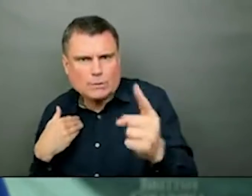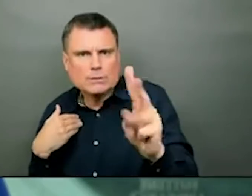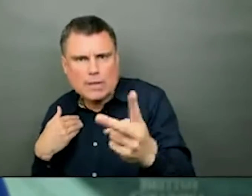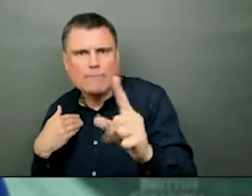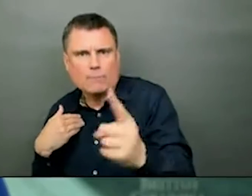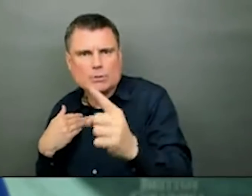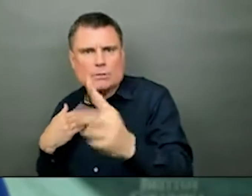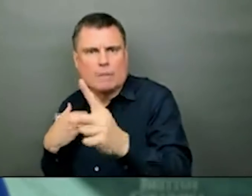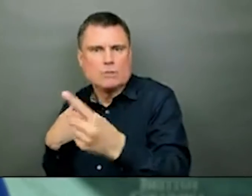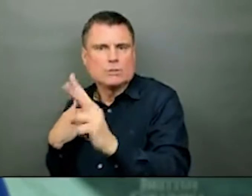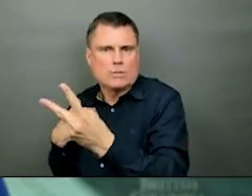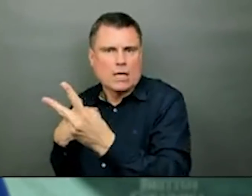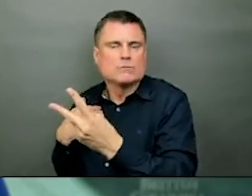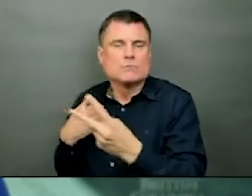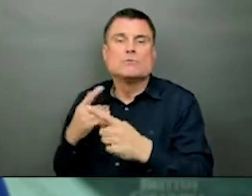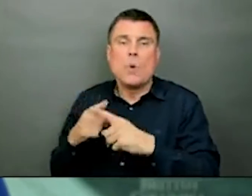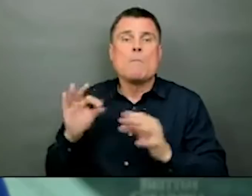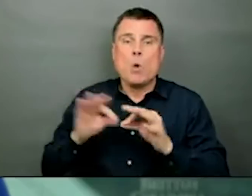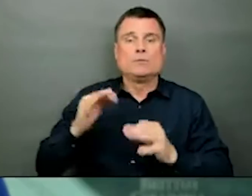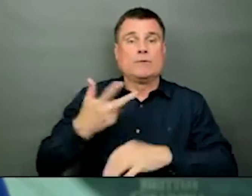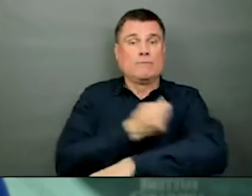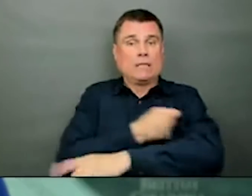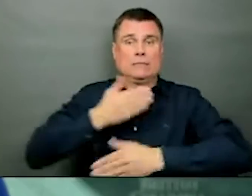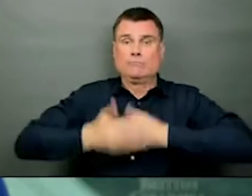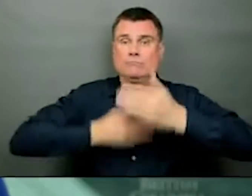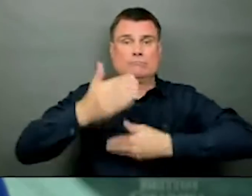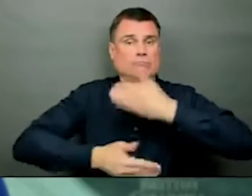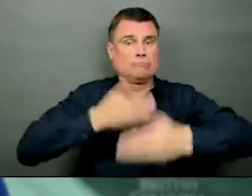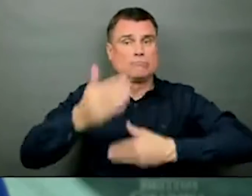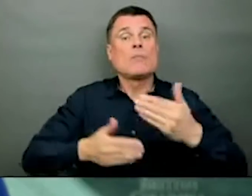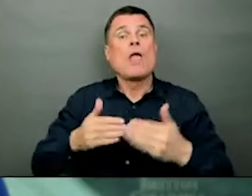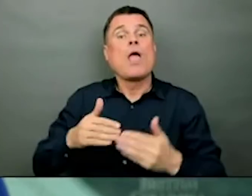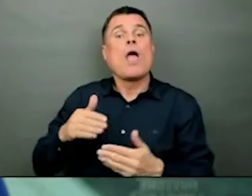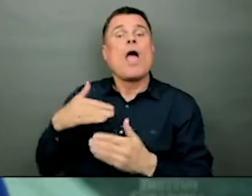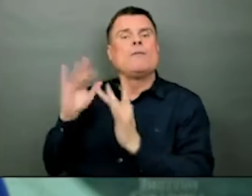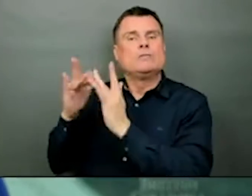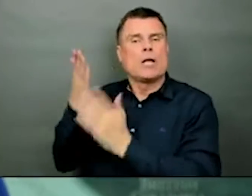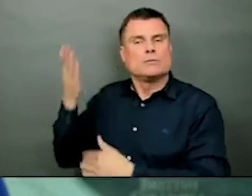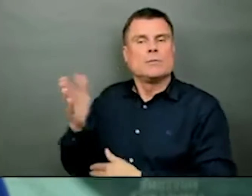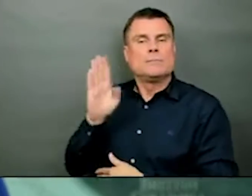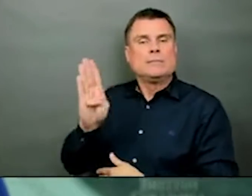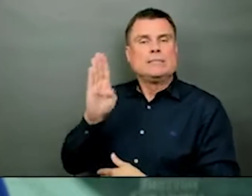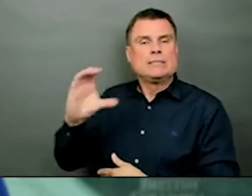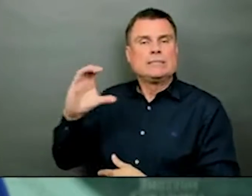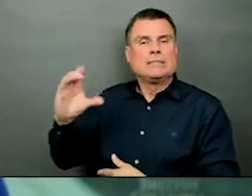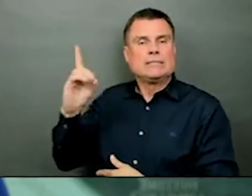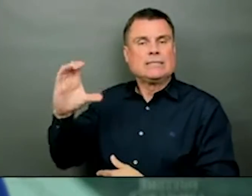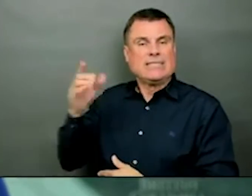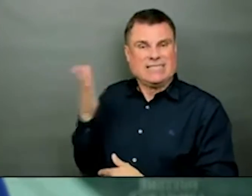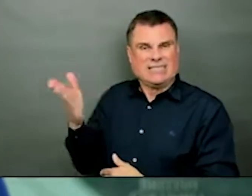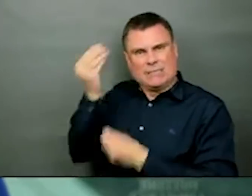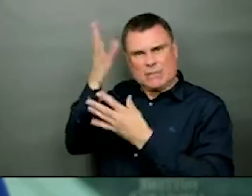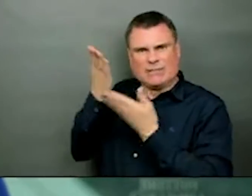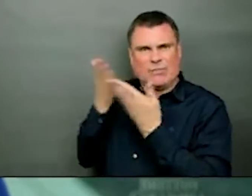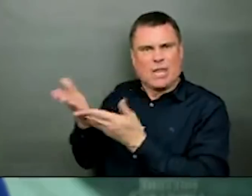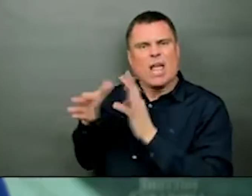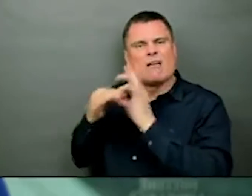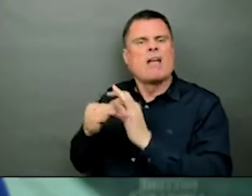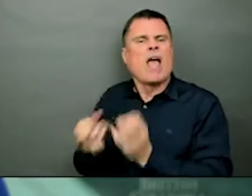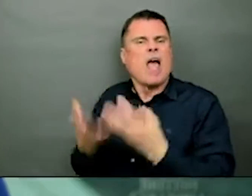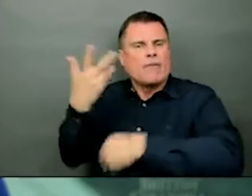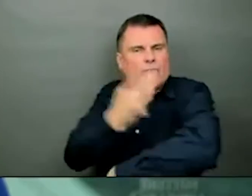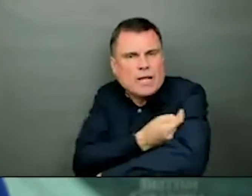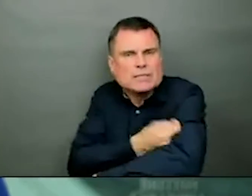second doses to residents in long-term care and assisted living homes across BC. And next week we'll be providing data as